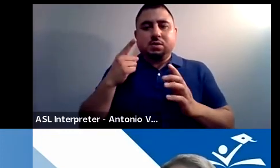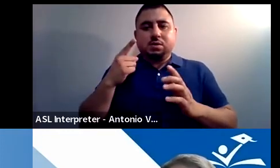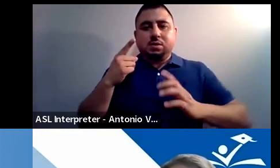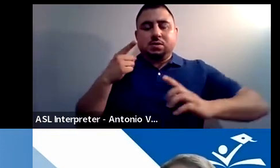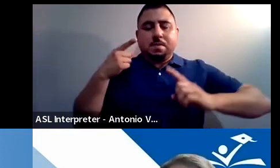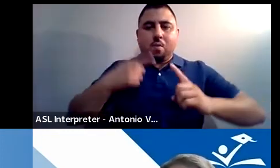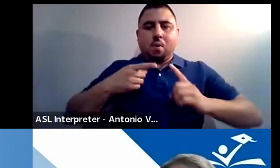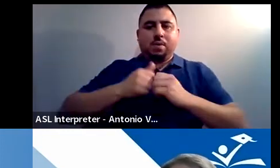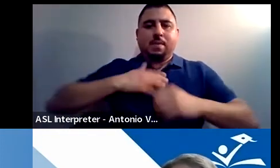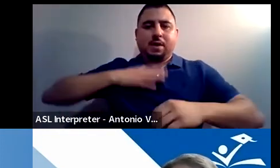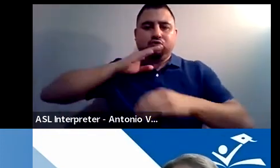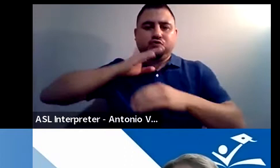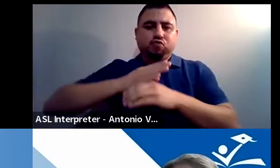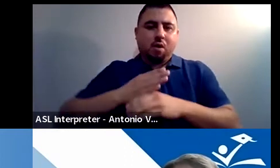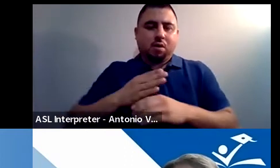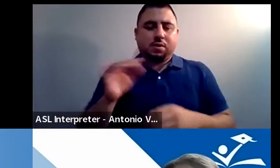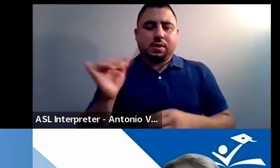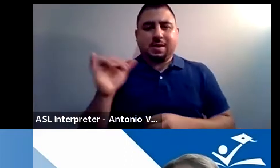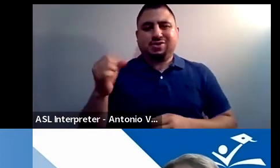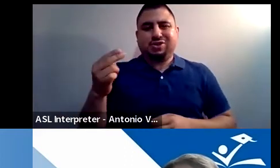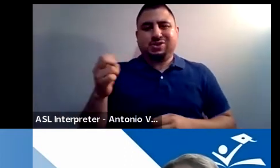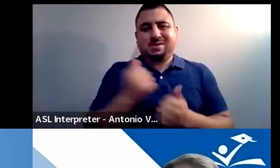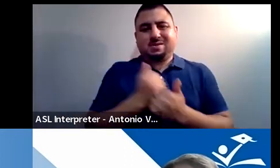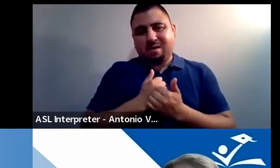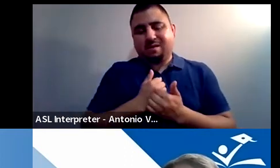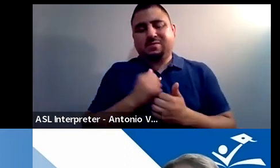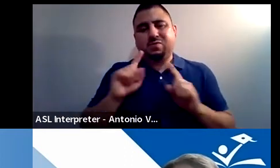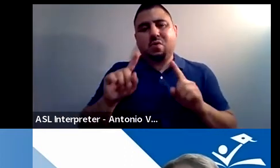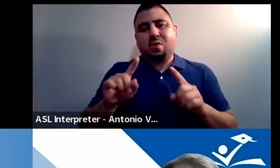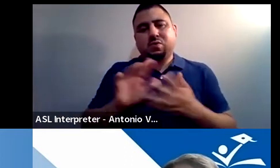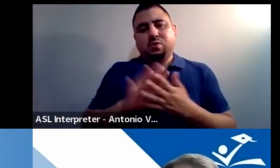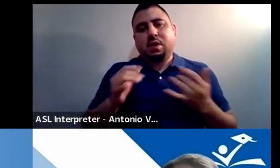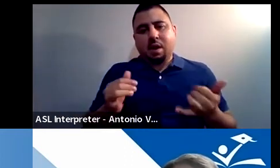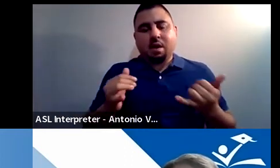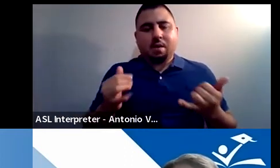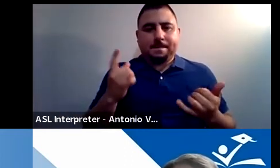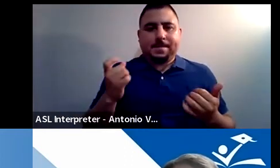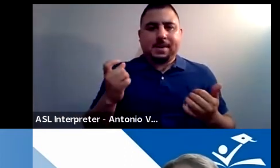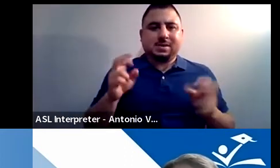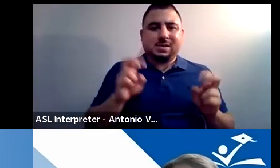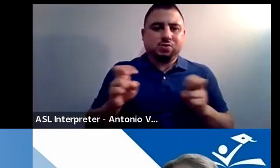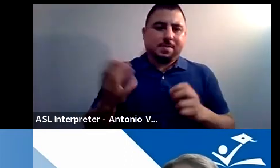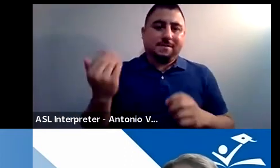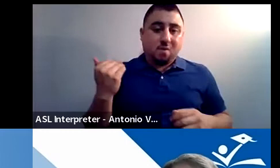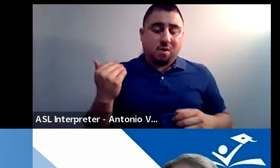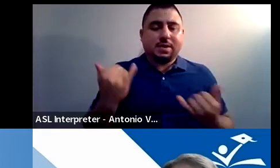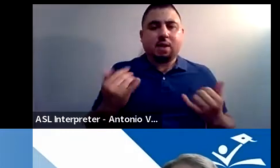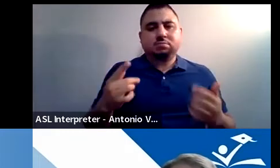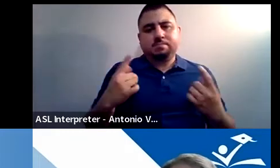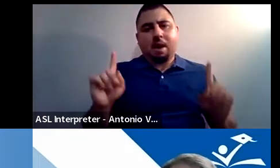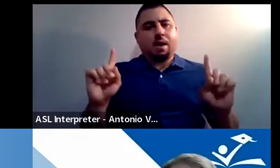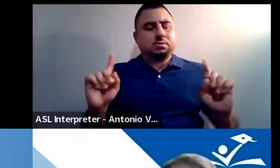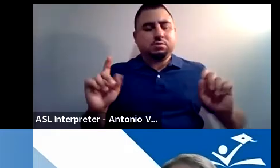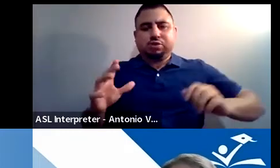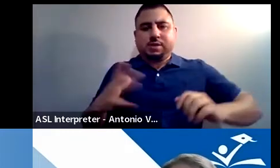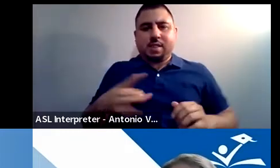daughter, you know, she loves going to school now, you know, because it was an issue. And I'm able to address these